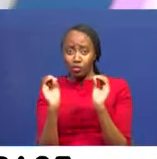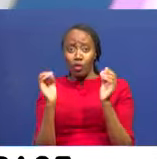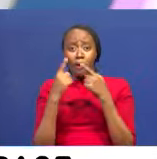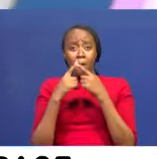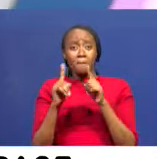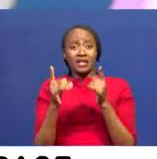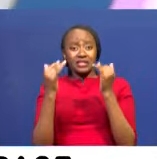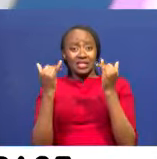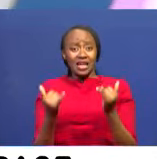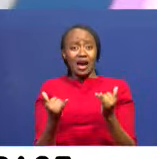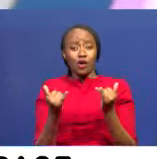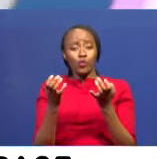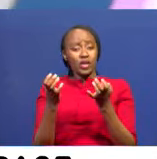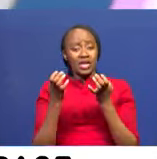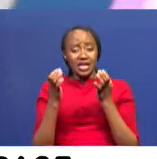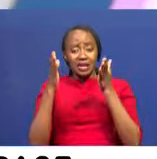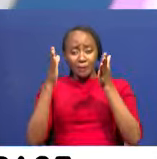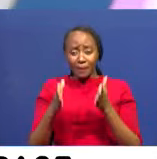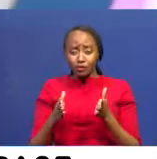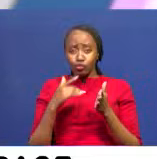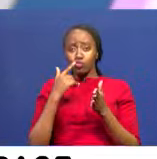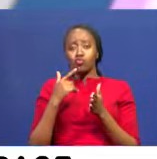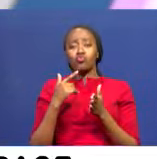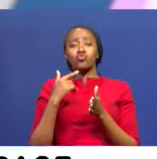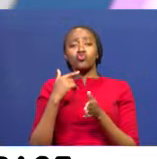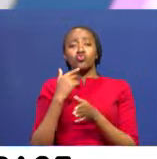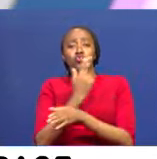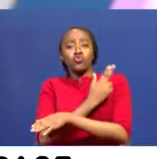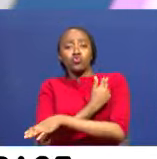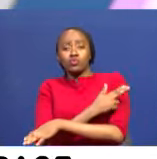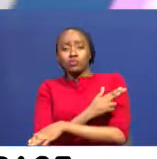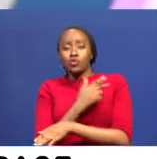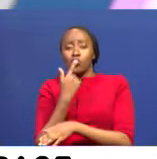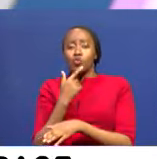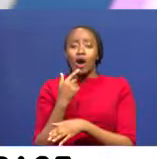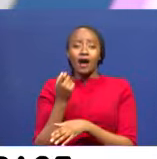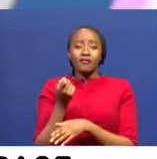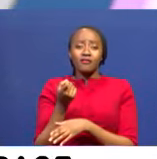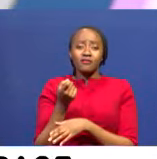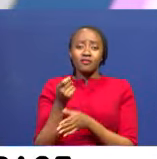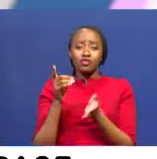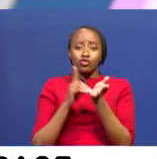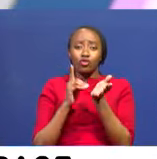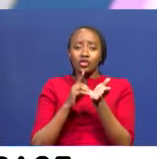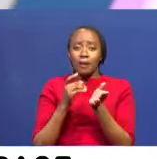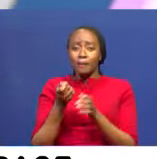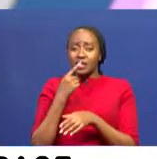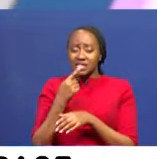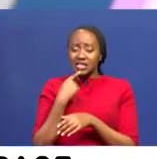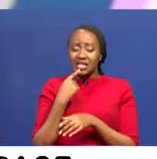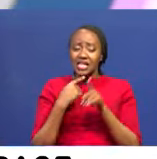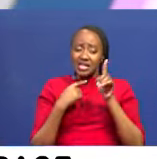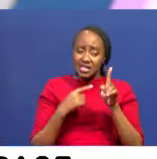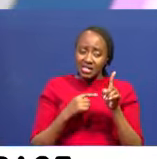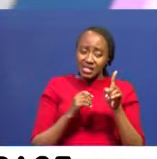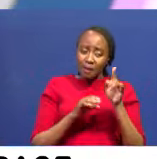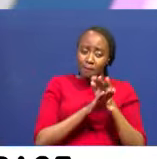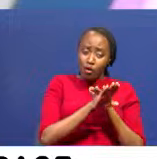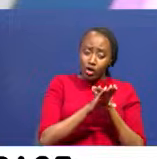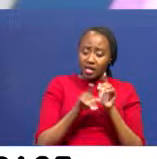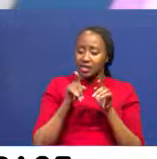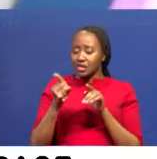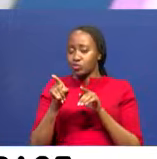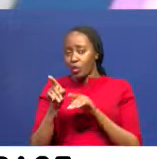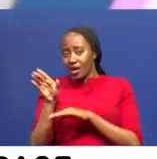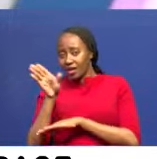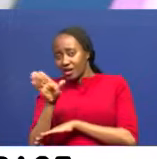now to rationalize all the medications for you, even tell you simple things like, take this one in the morning, take this one in the evening, don't mix these